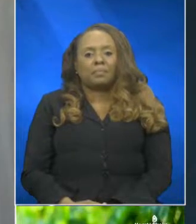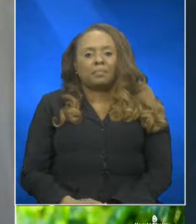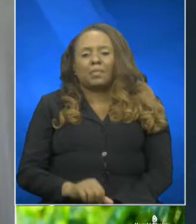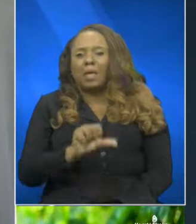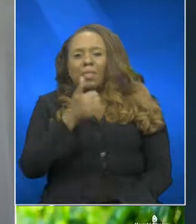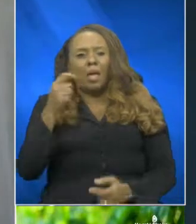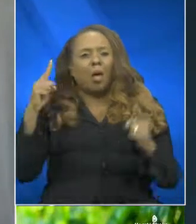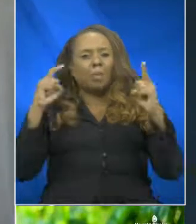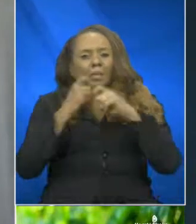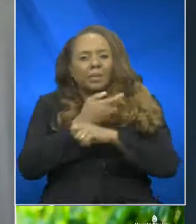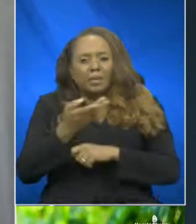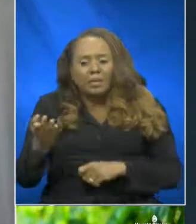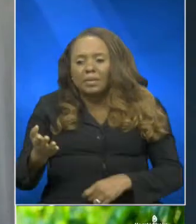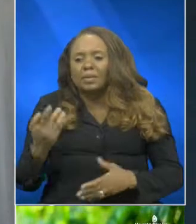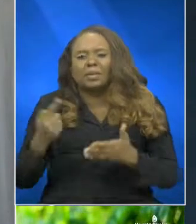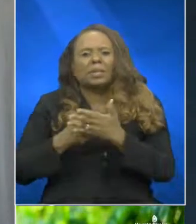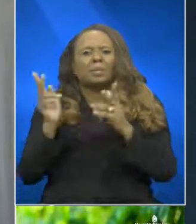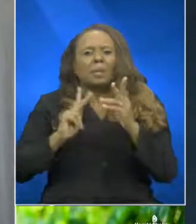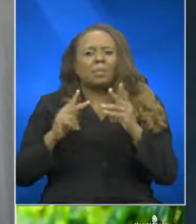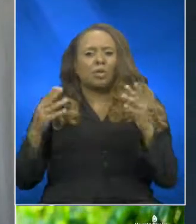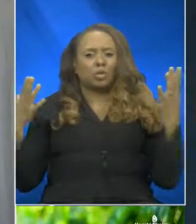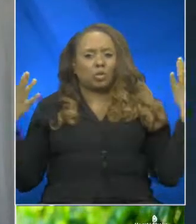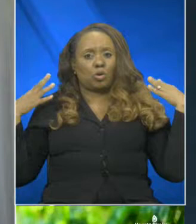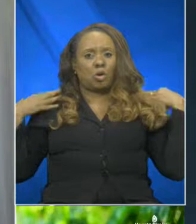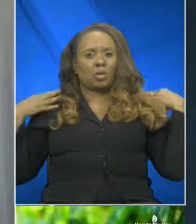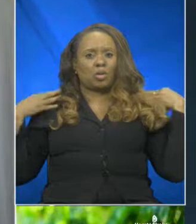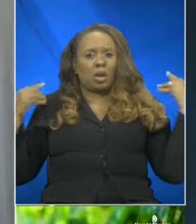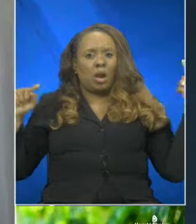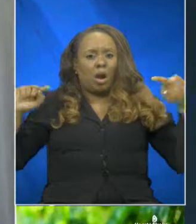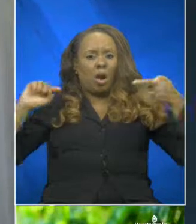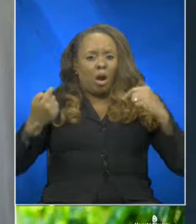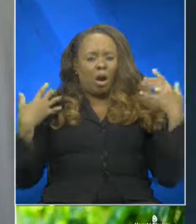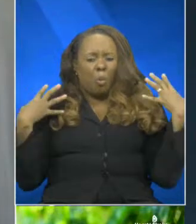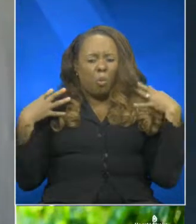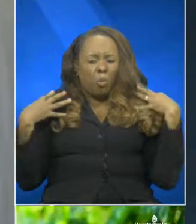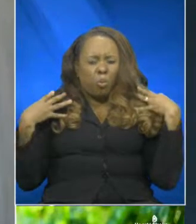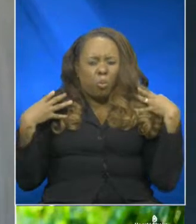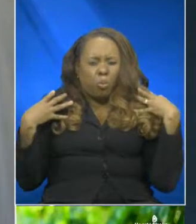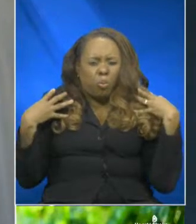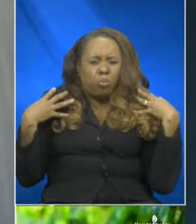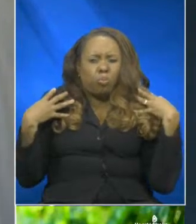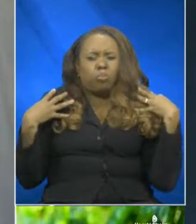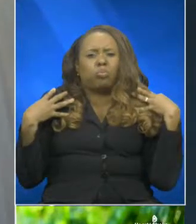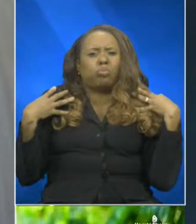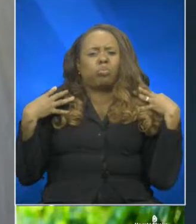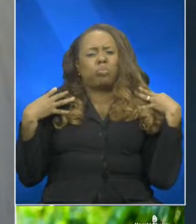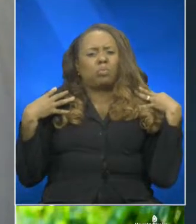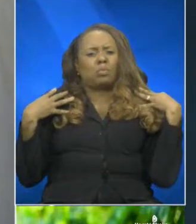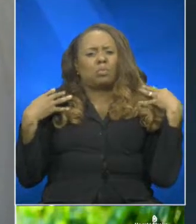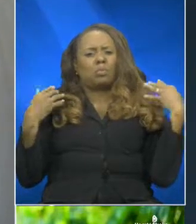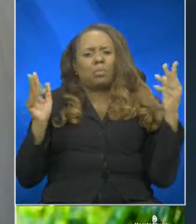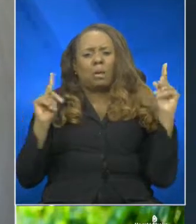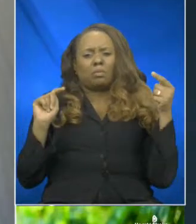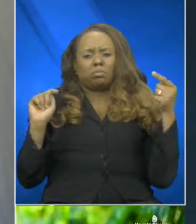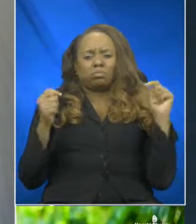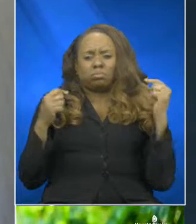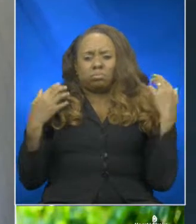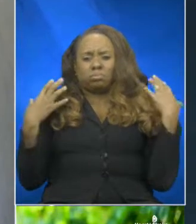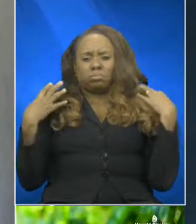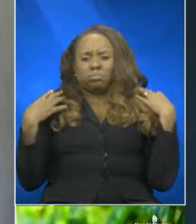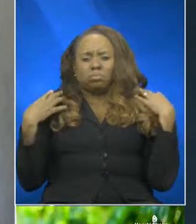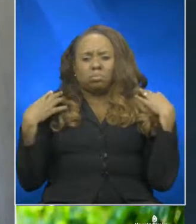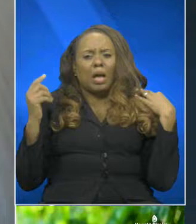is painful shoulders, which sometimes we have to mobilize quickly and give the